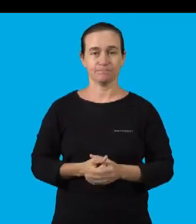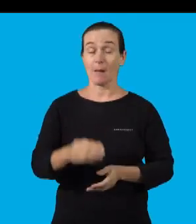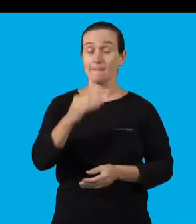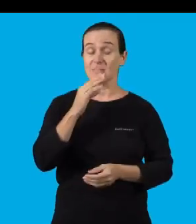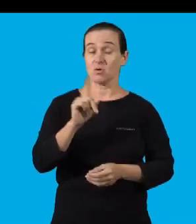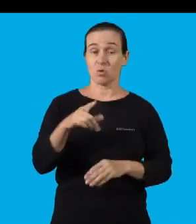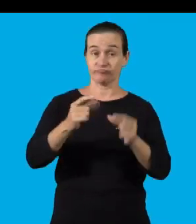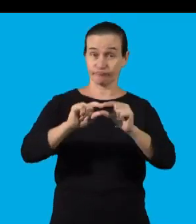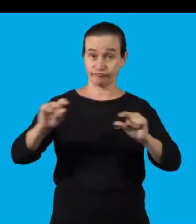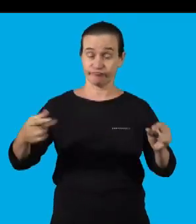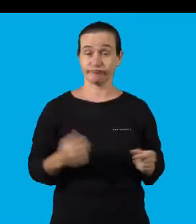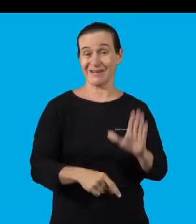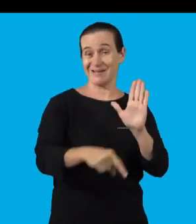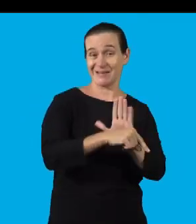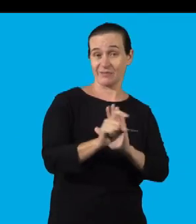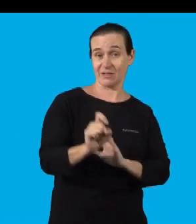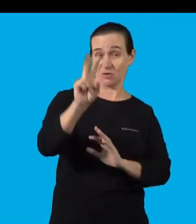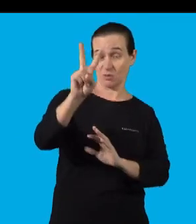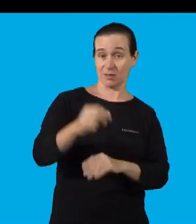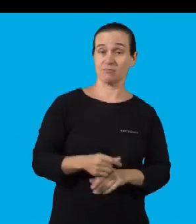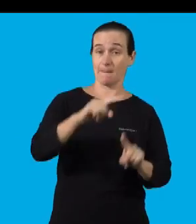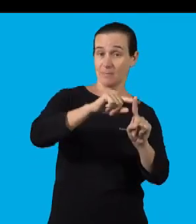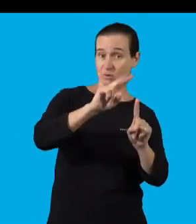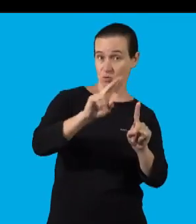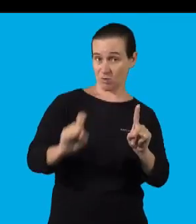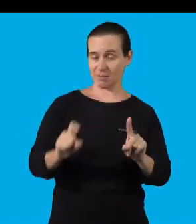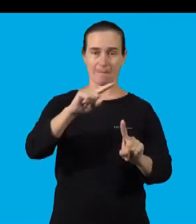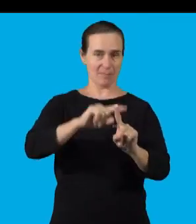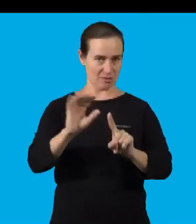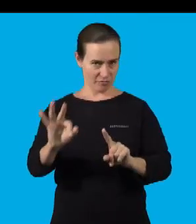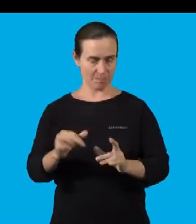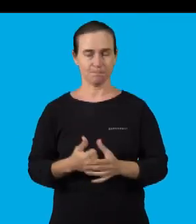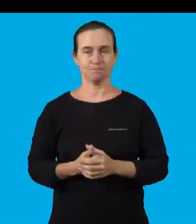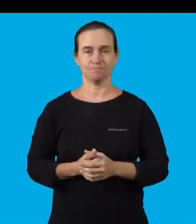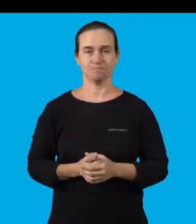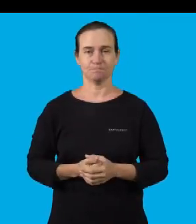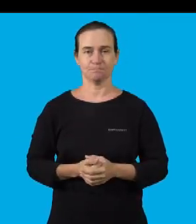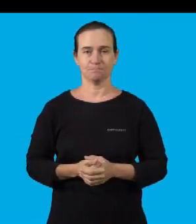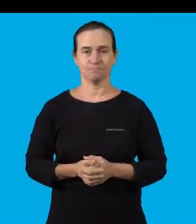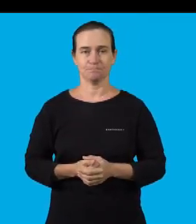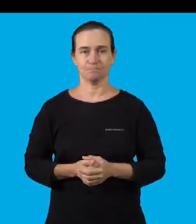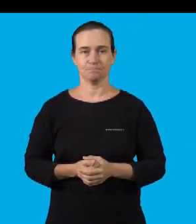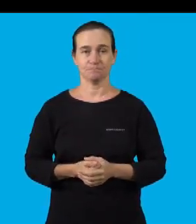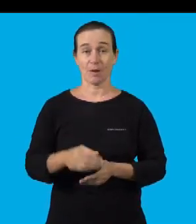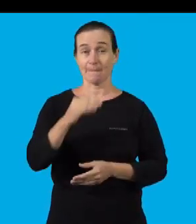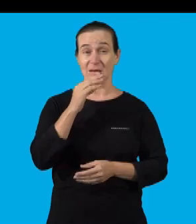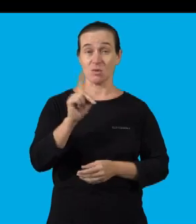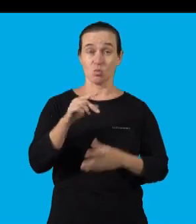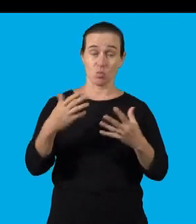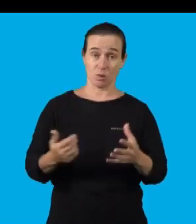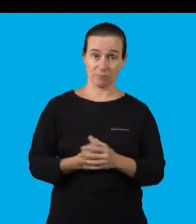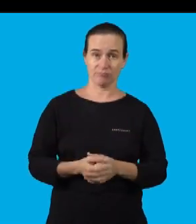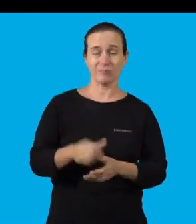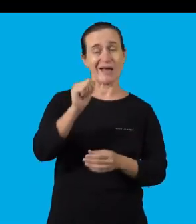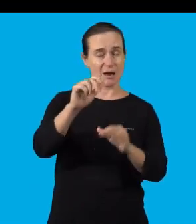graph. Then that will give us an equation of negative x squared plus 2x plus 3, which